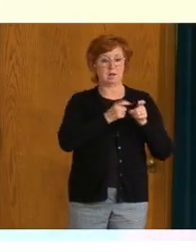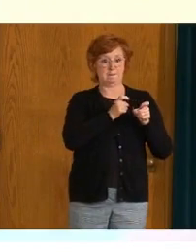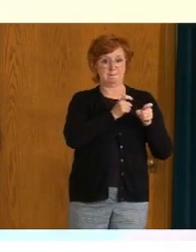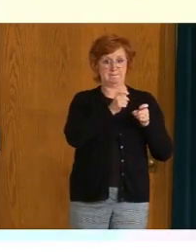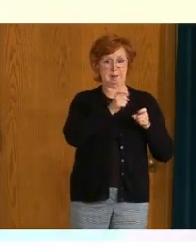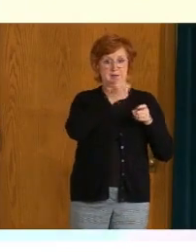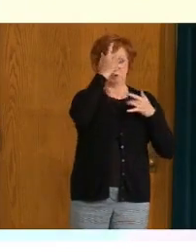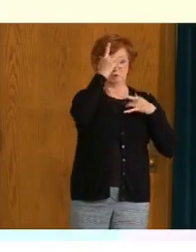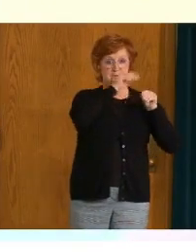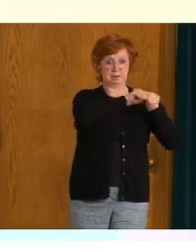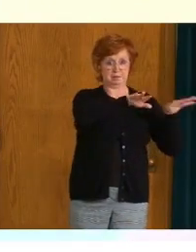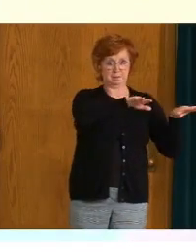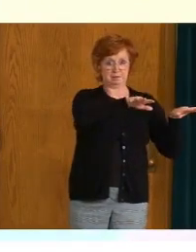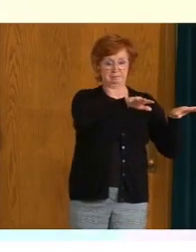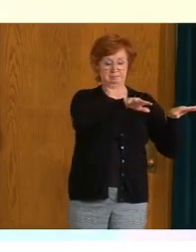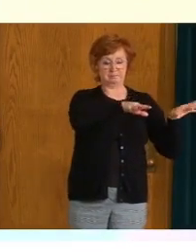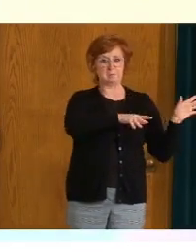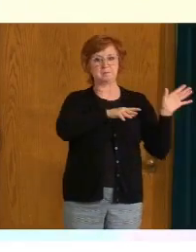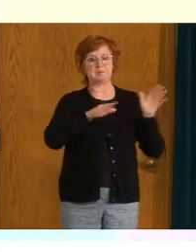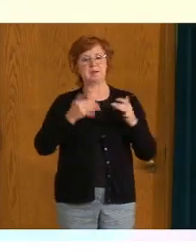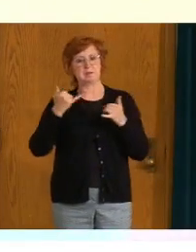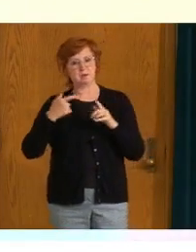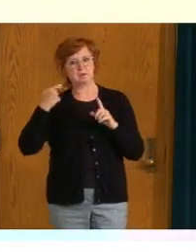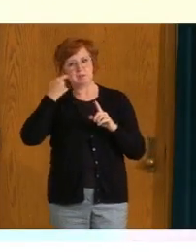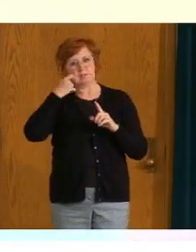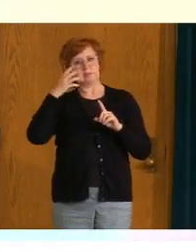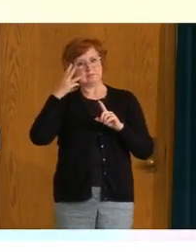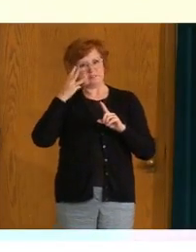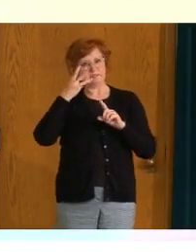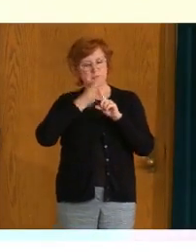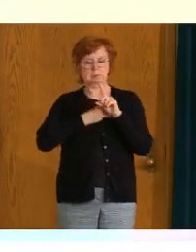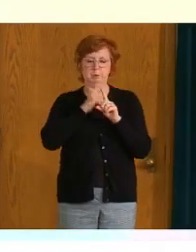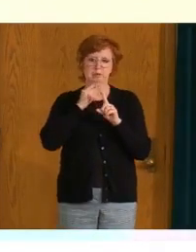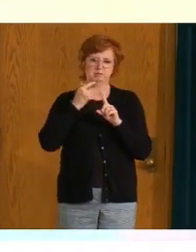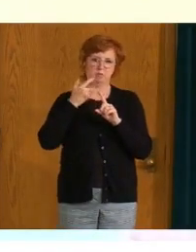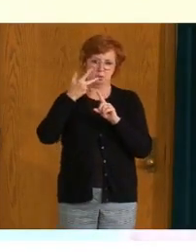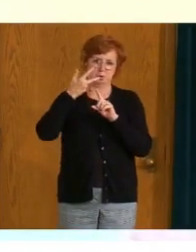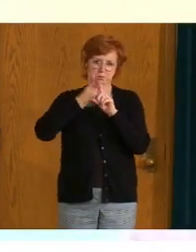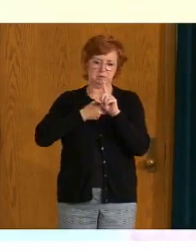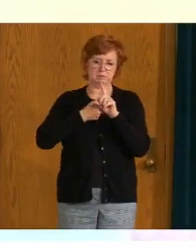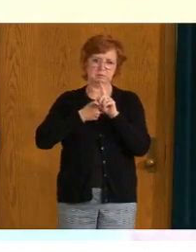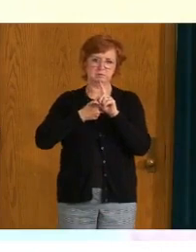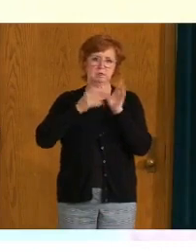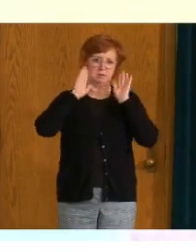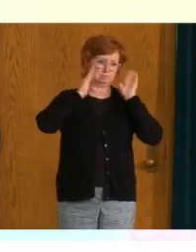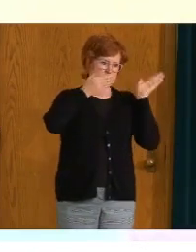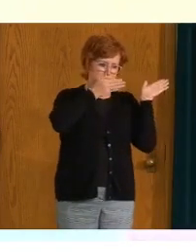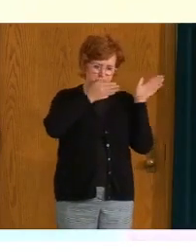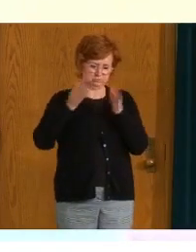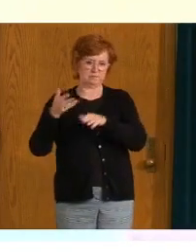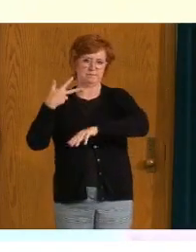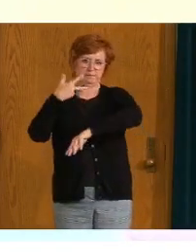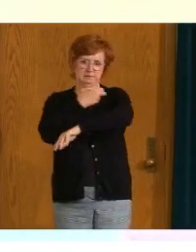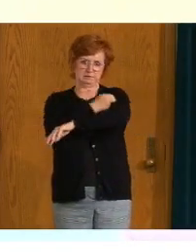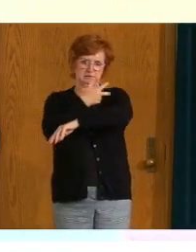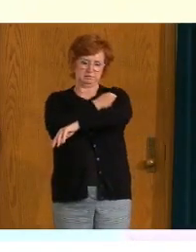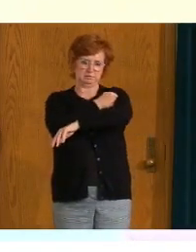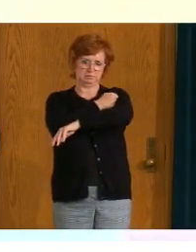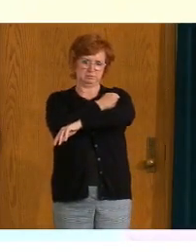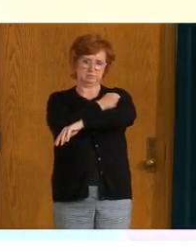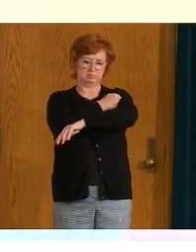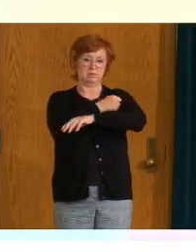months, especially the last 3 months, have been, getting vaccinated. And now, as we move forward, especially after step 3,